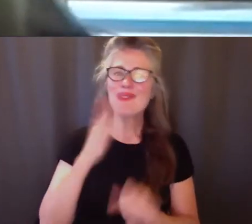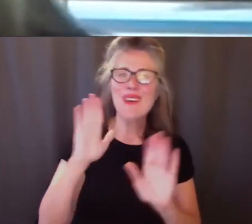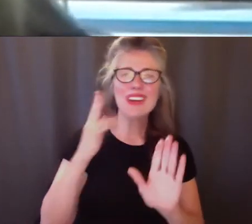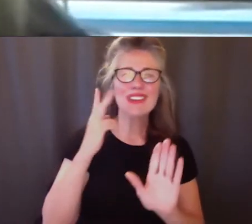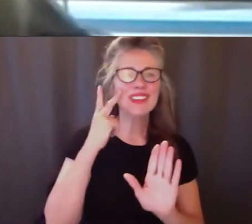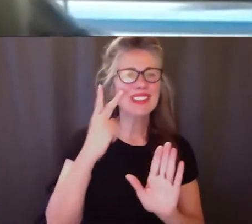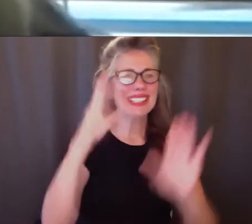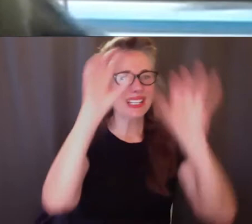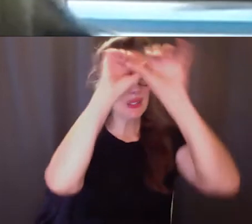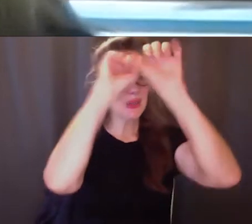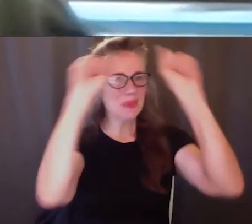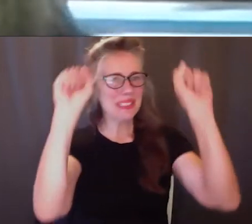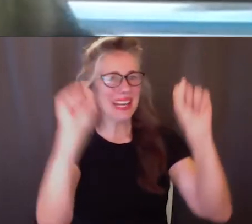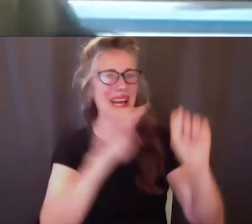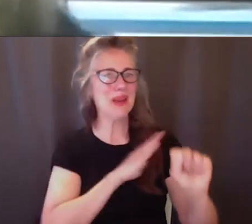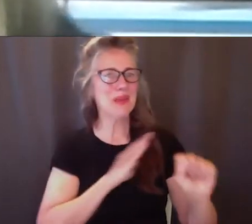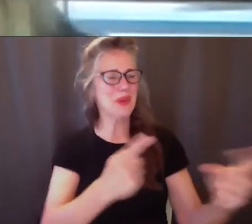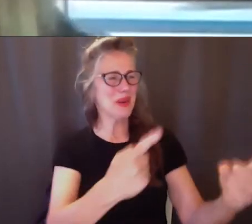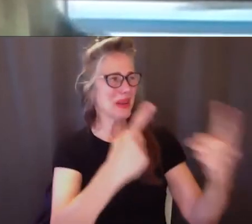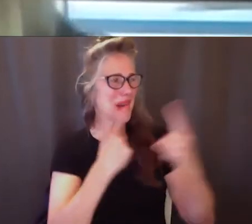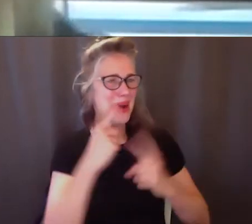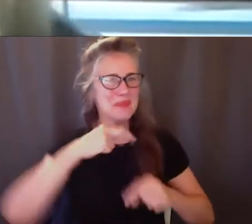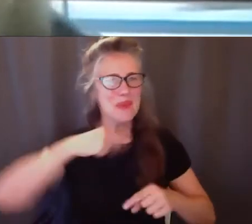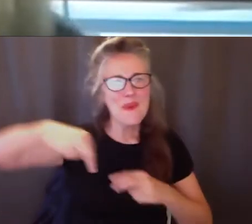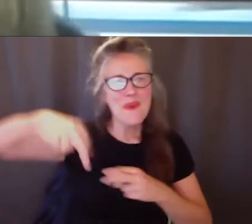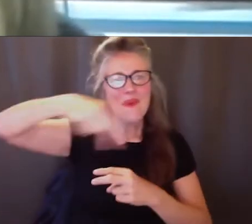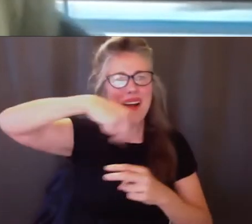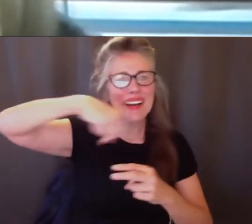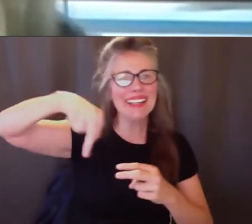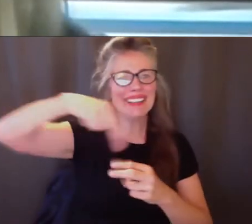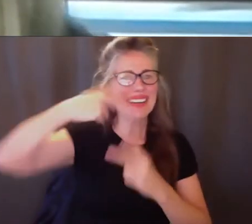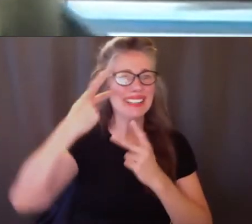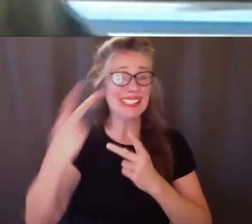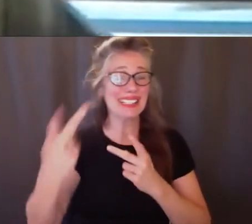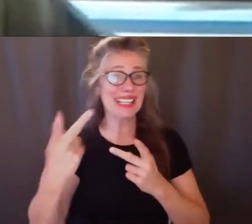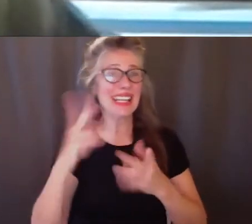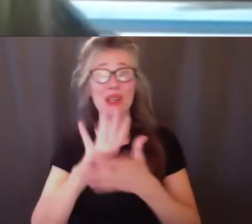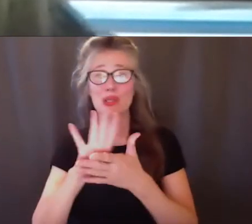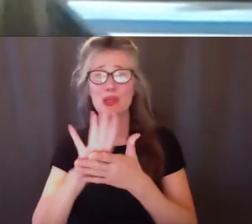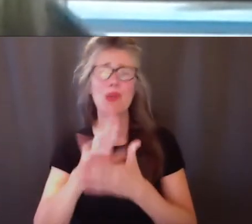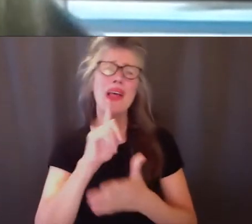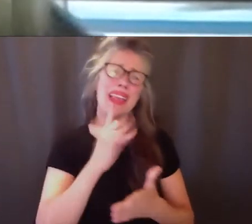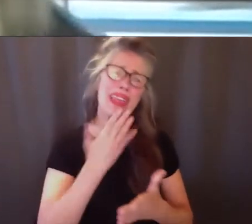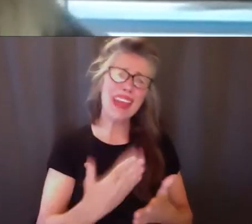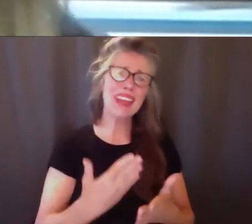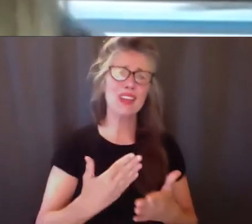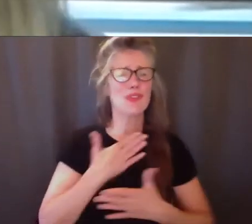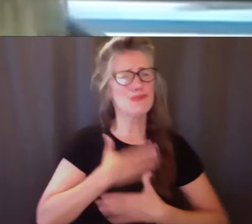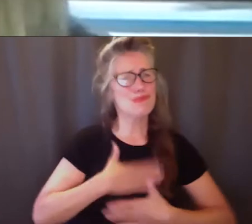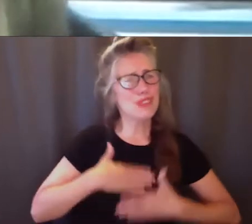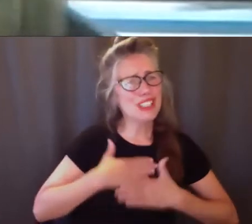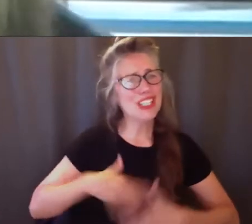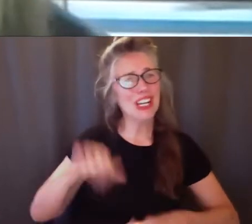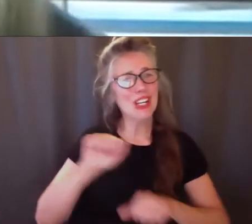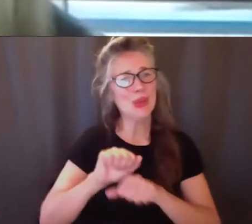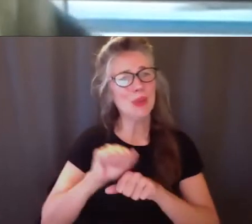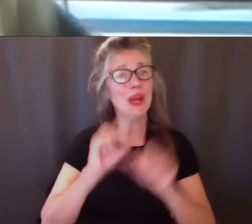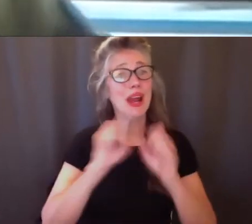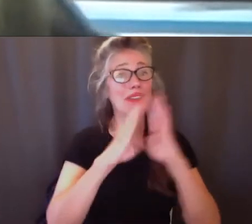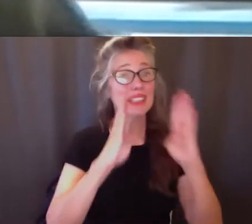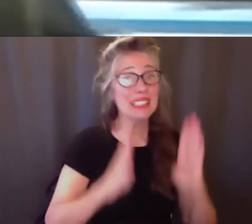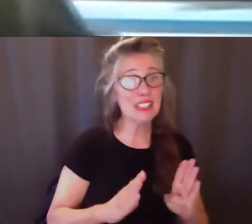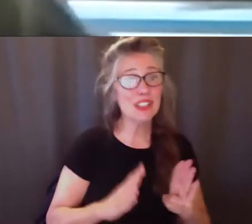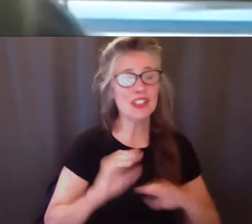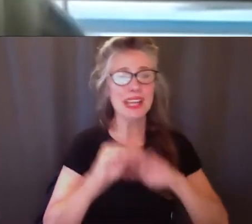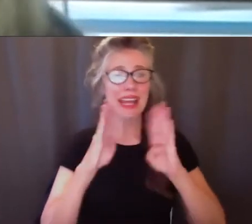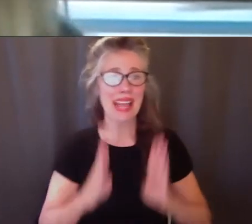our schools, and we just thank you so much for validating the work of our teachers, counselors, classified staff members,